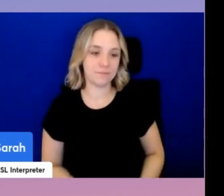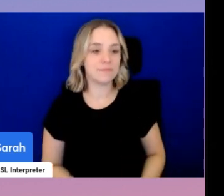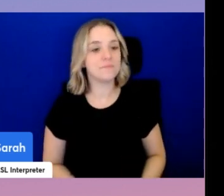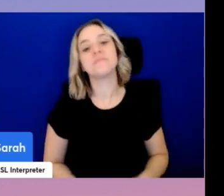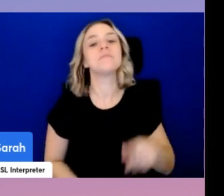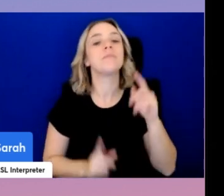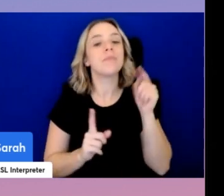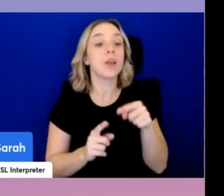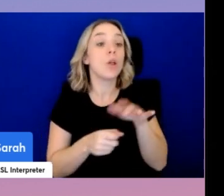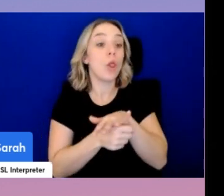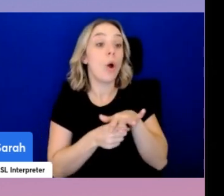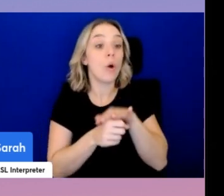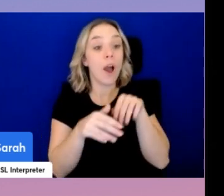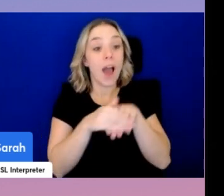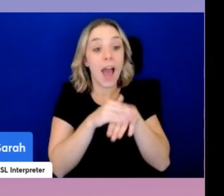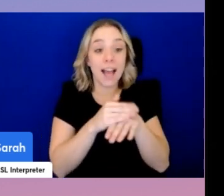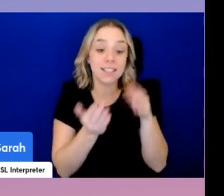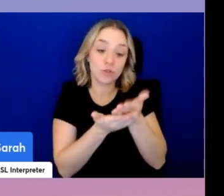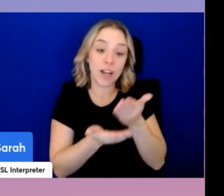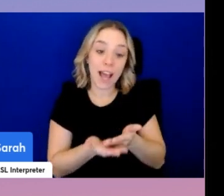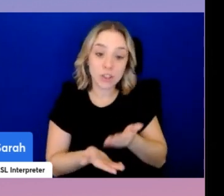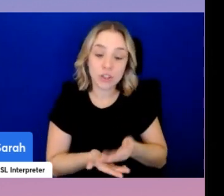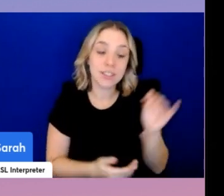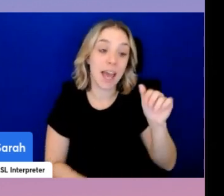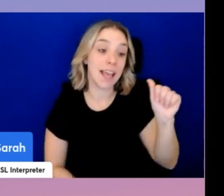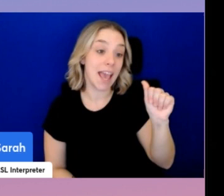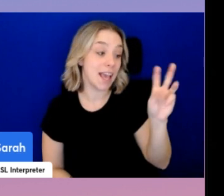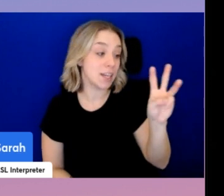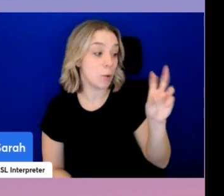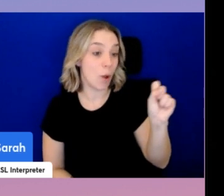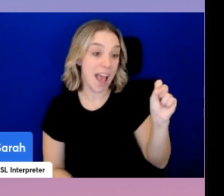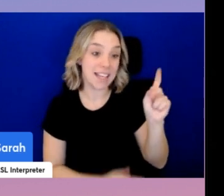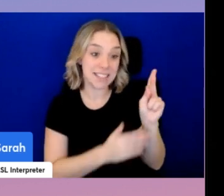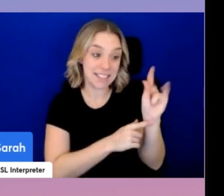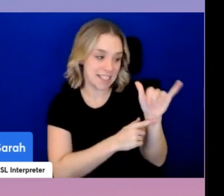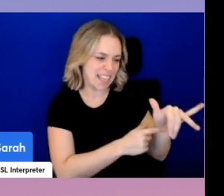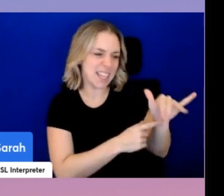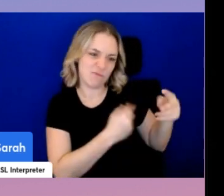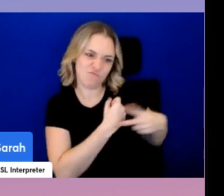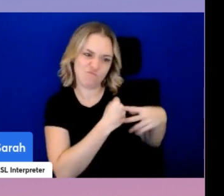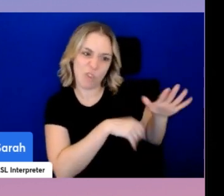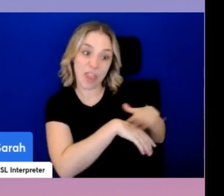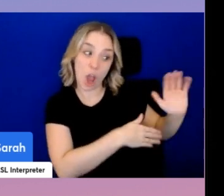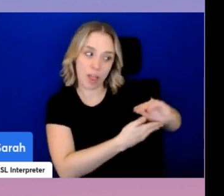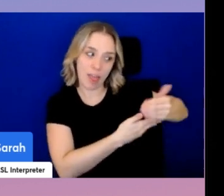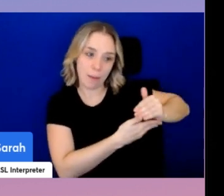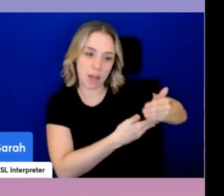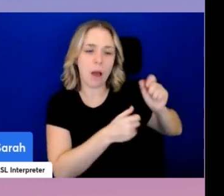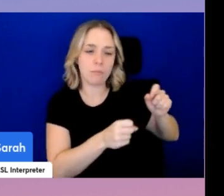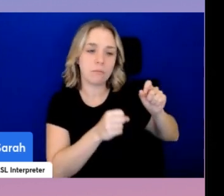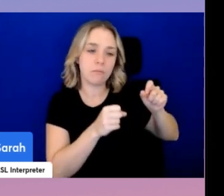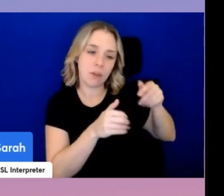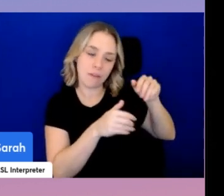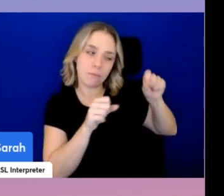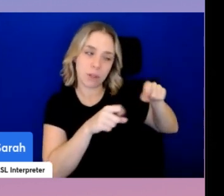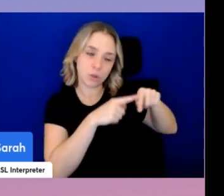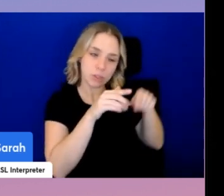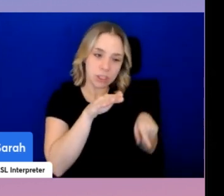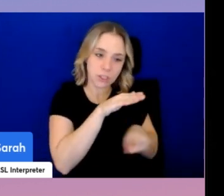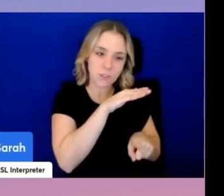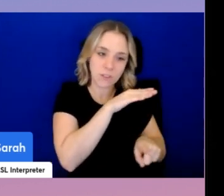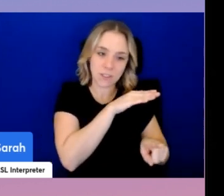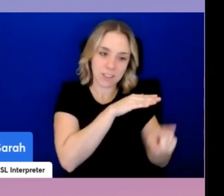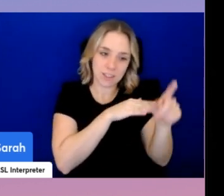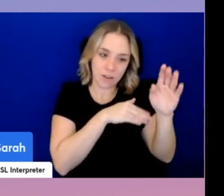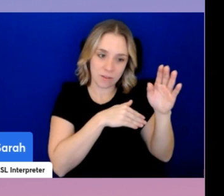access credentials such as AWS keys are stored on their laptop, and those keys have the capability to access many or even all of the state